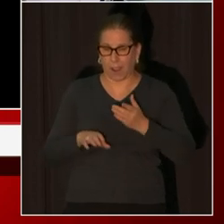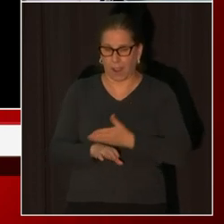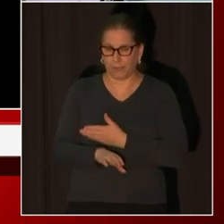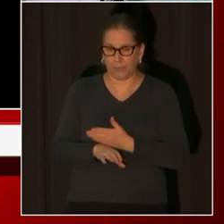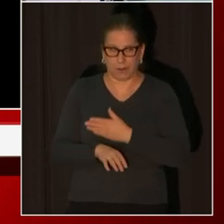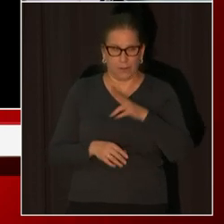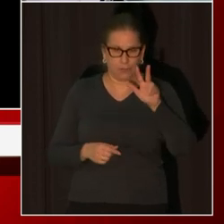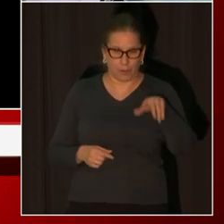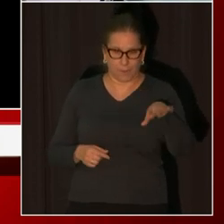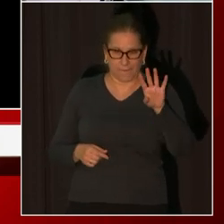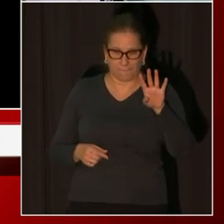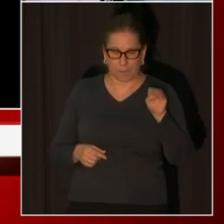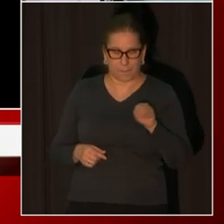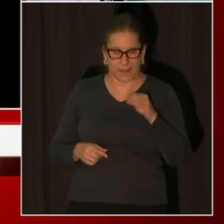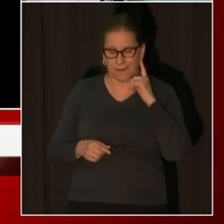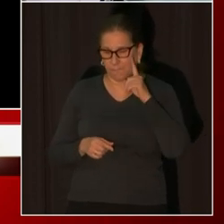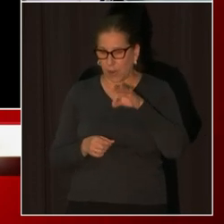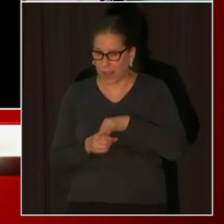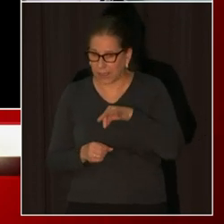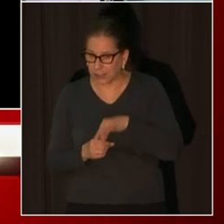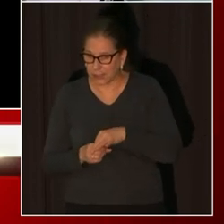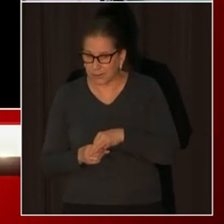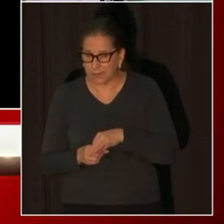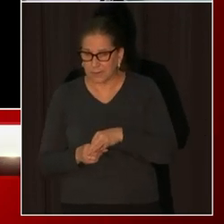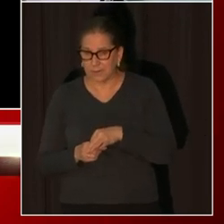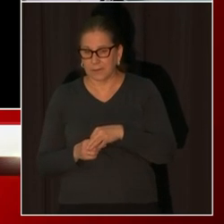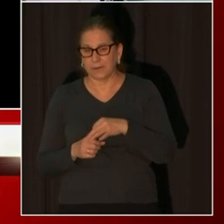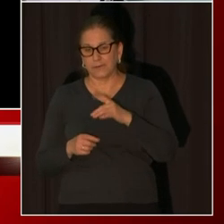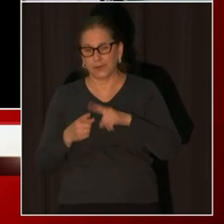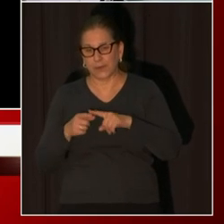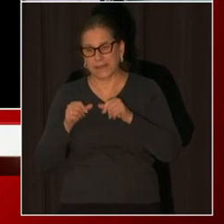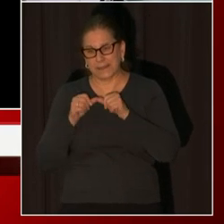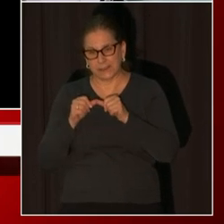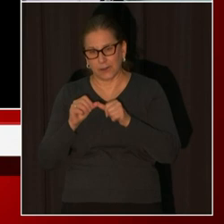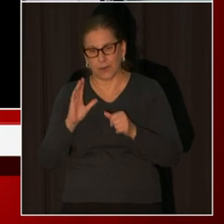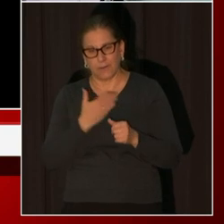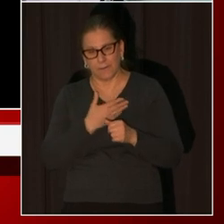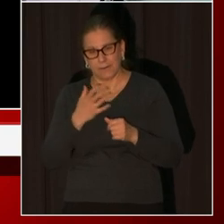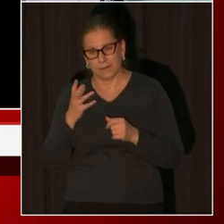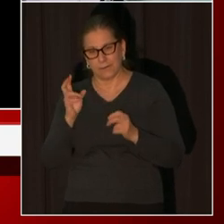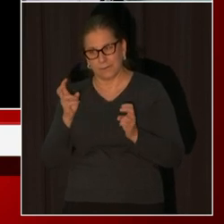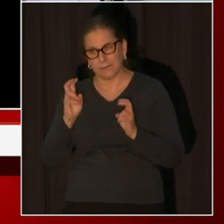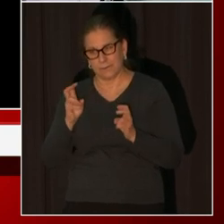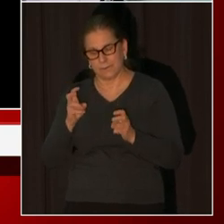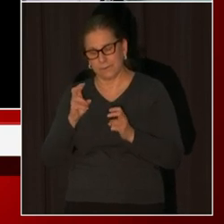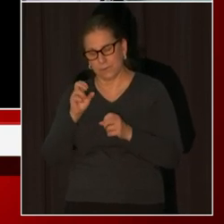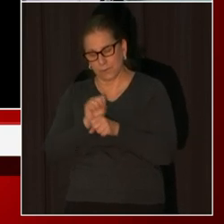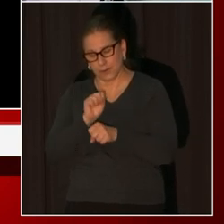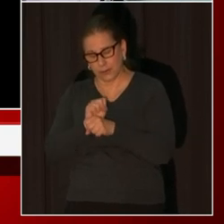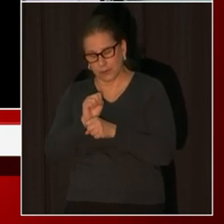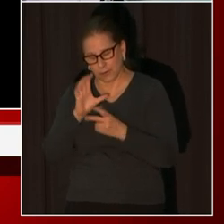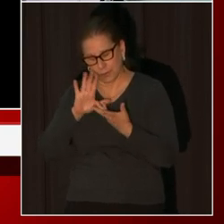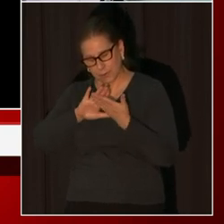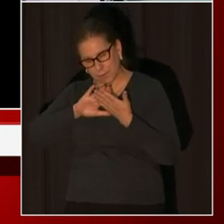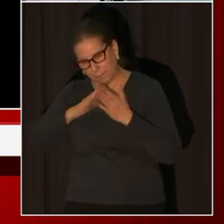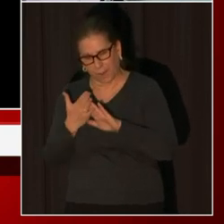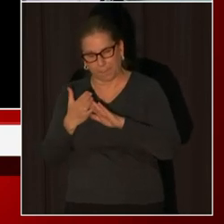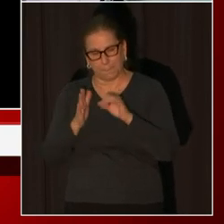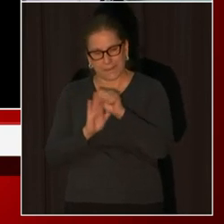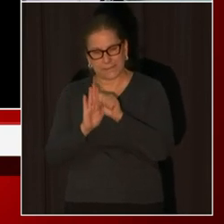$1 million to continue our statehood education campaign, $10 million in capital funds, as I mentioned earlier,